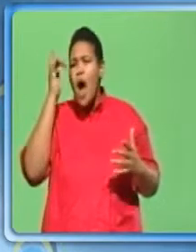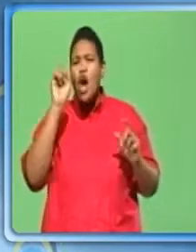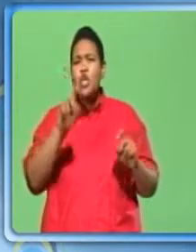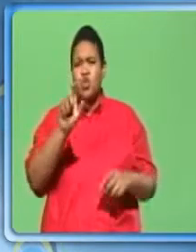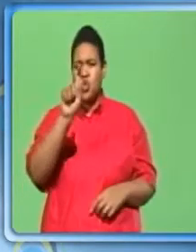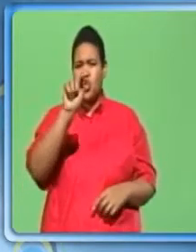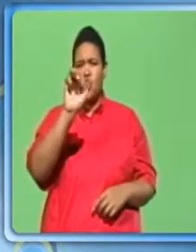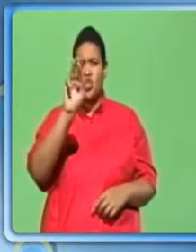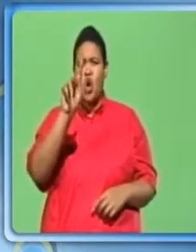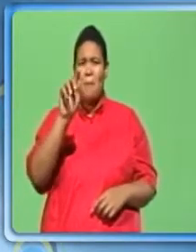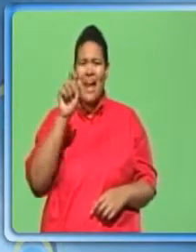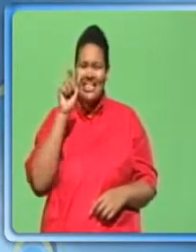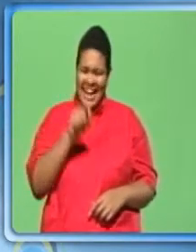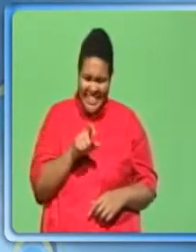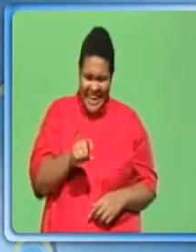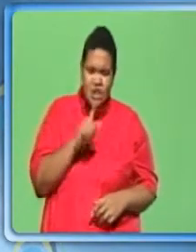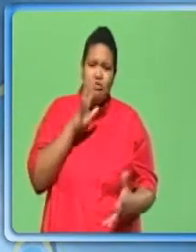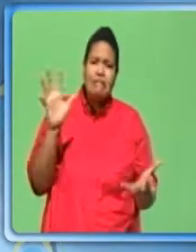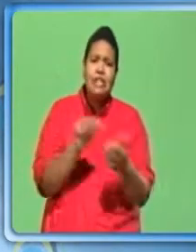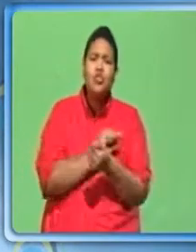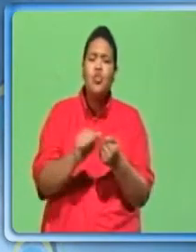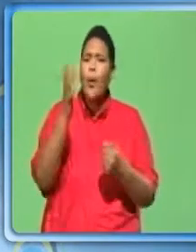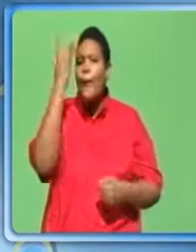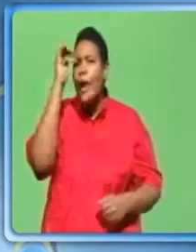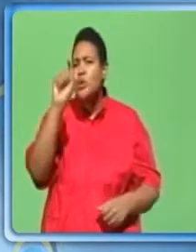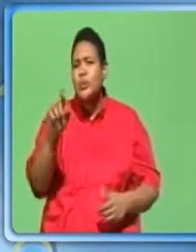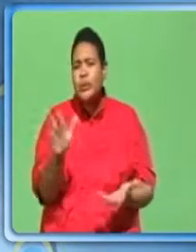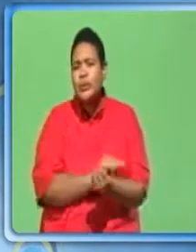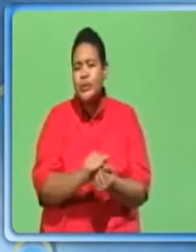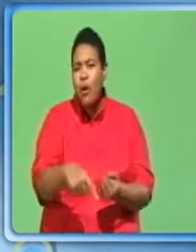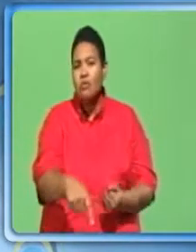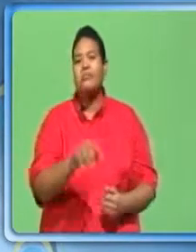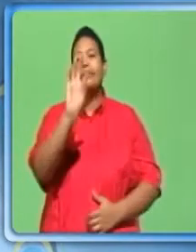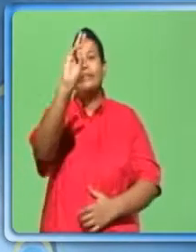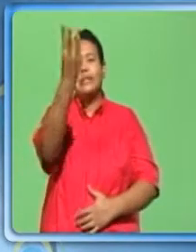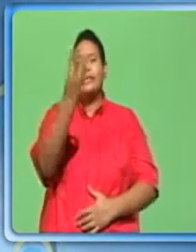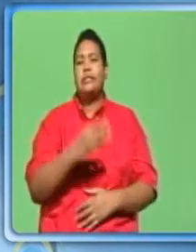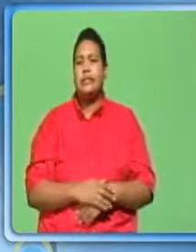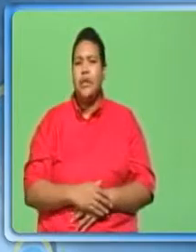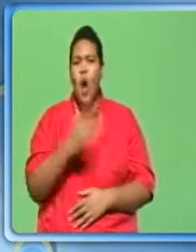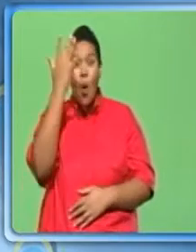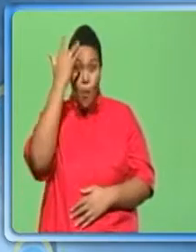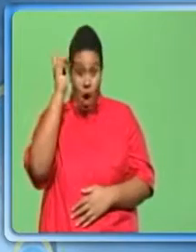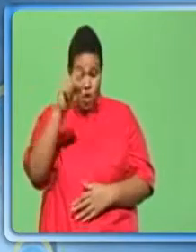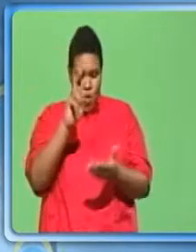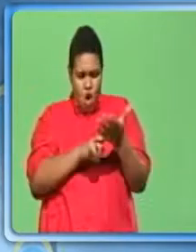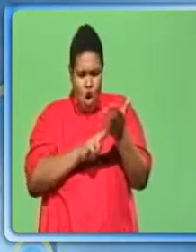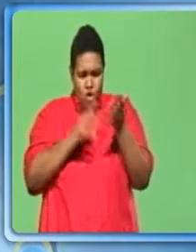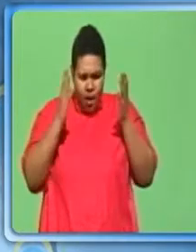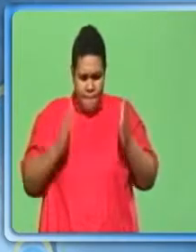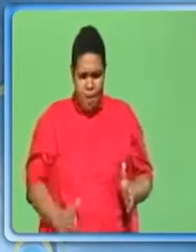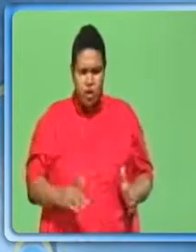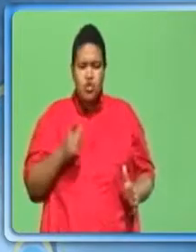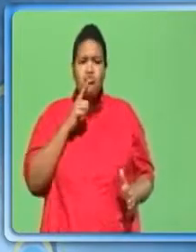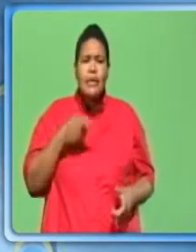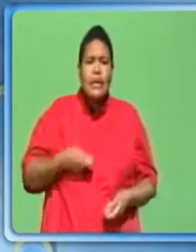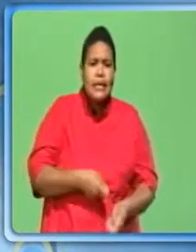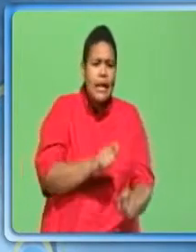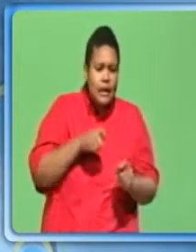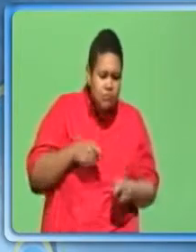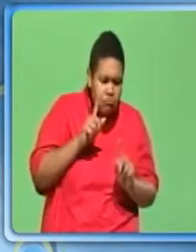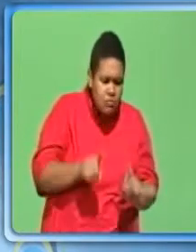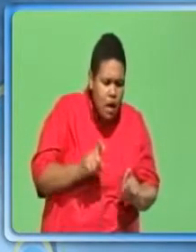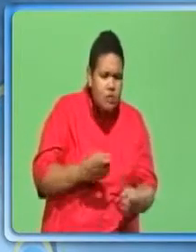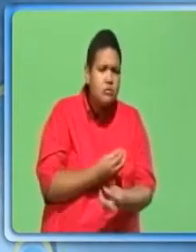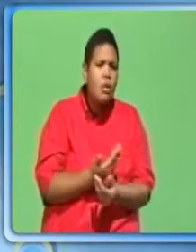termite nests be destroyed on a building site? 6. Why should the contractor dig trial holes before